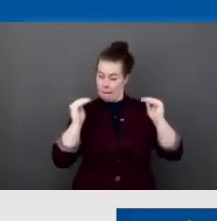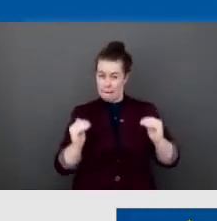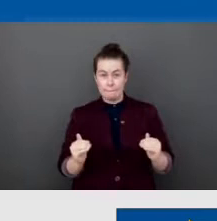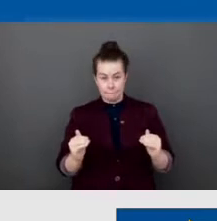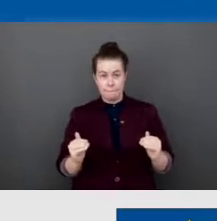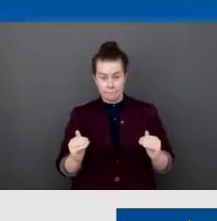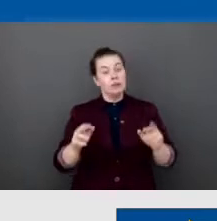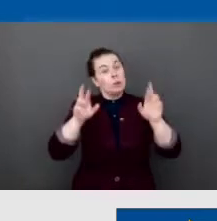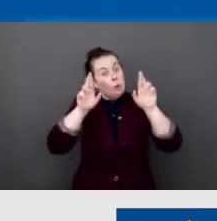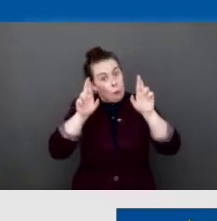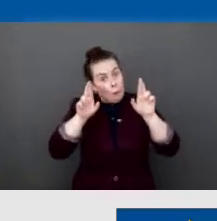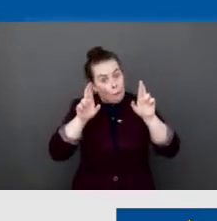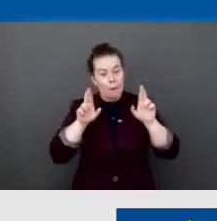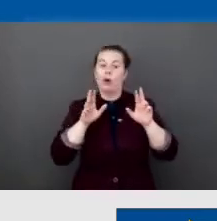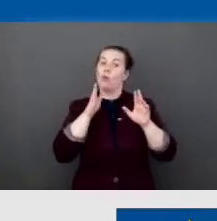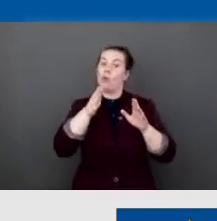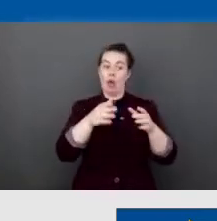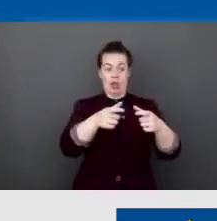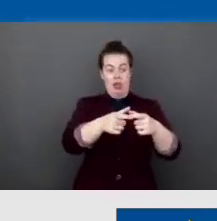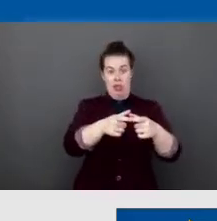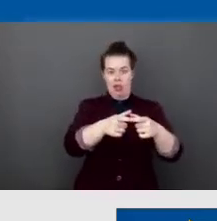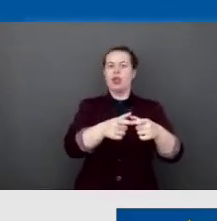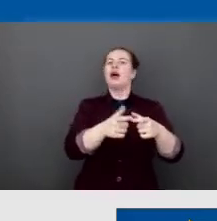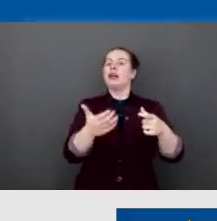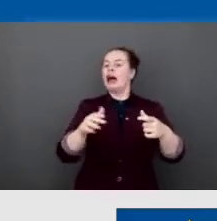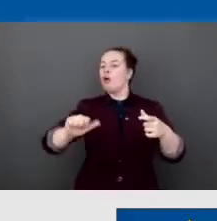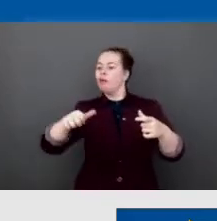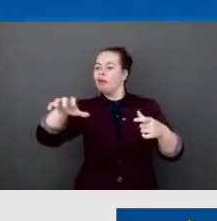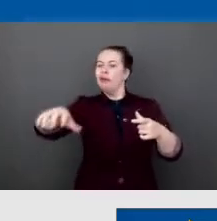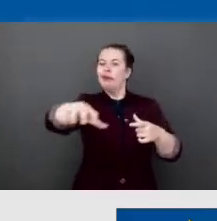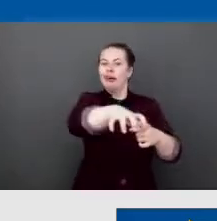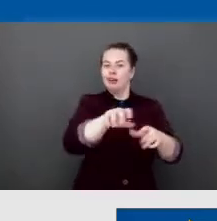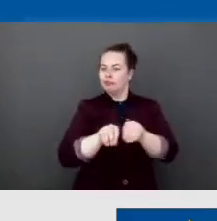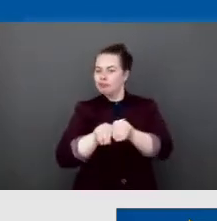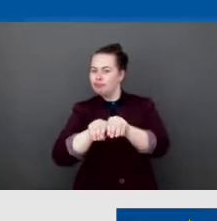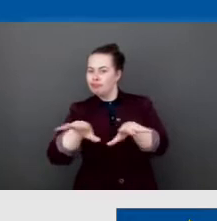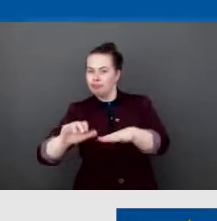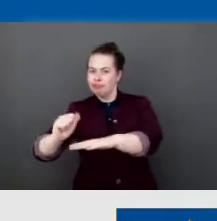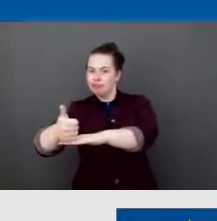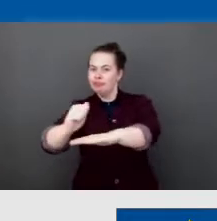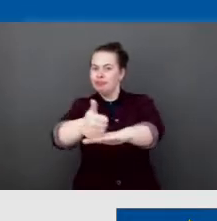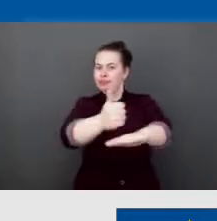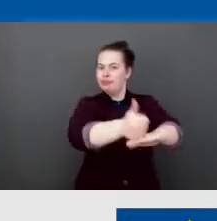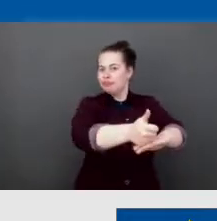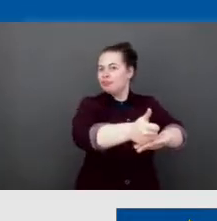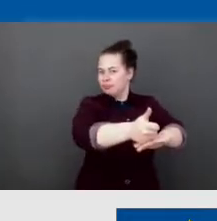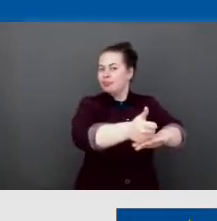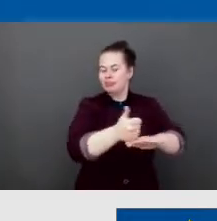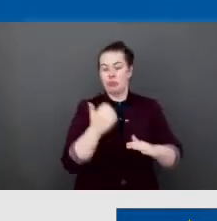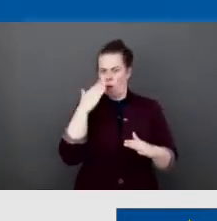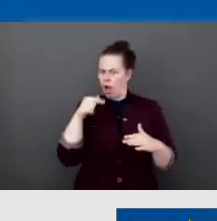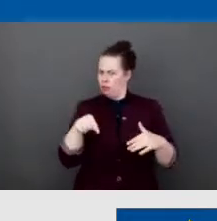years, and then with hopefully a parallel spread to other parts of the province, building on the